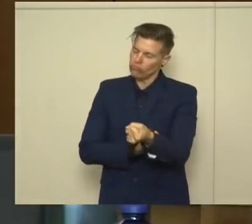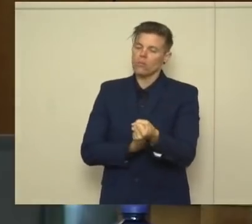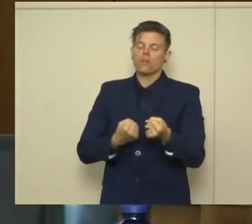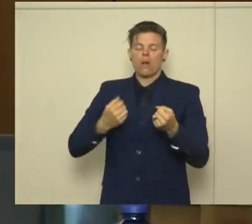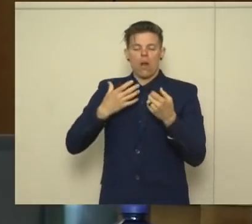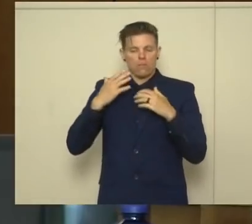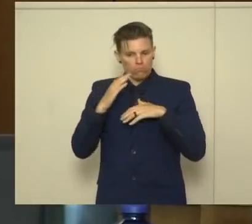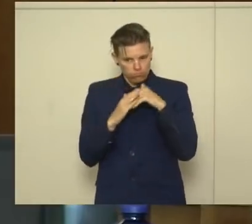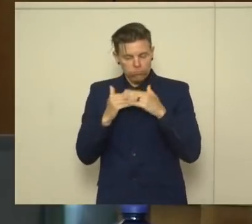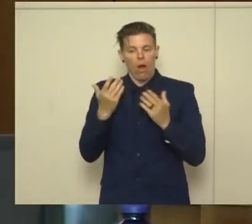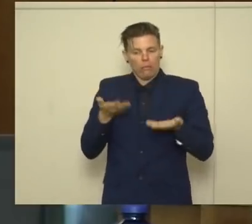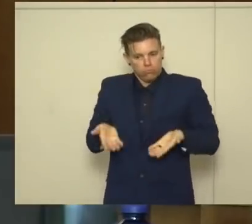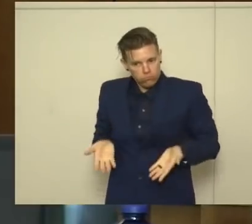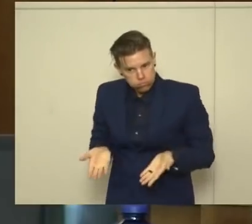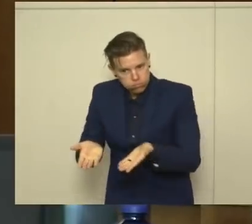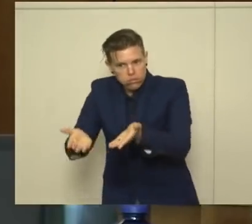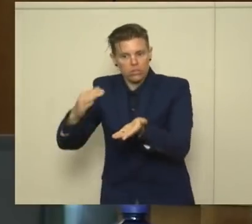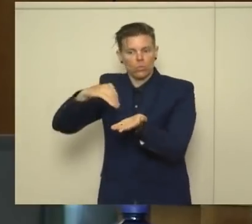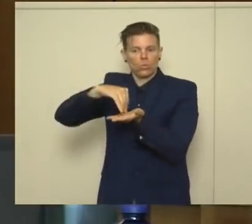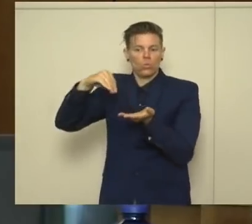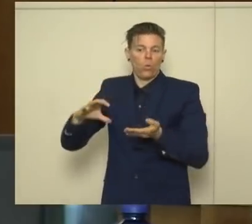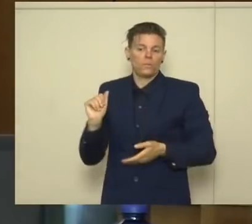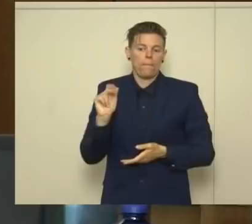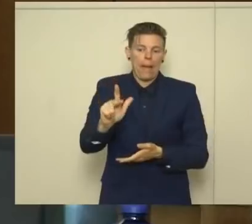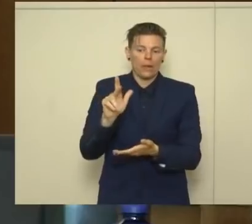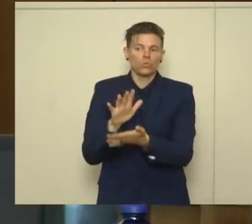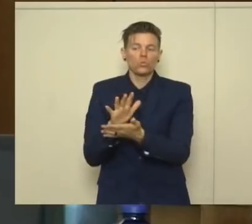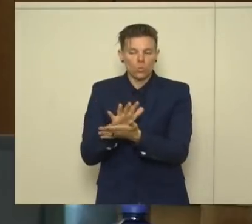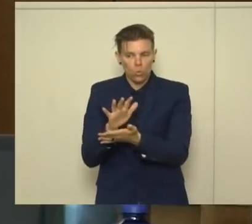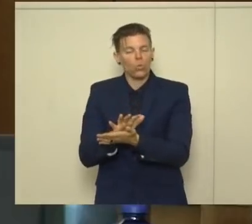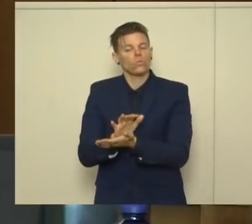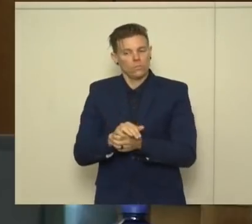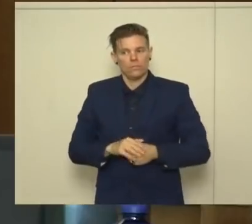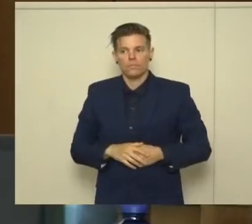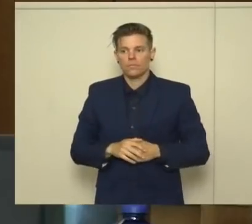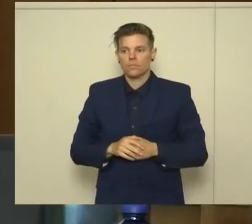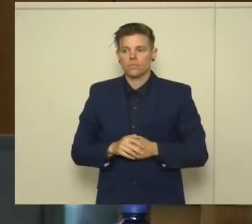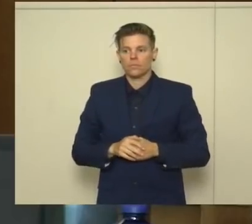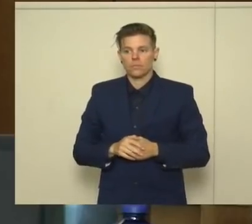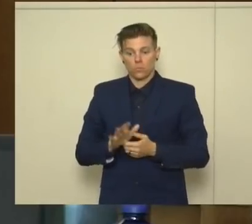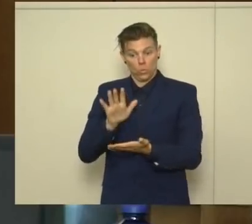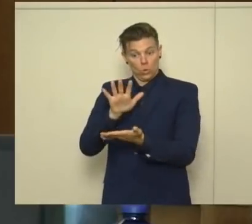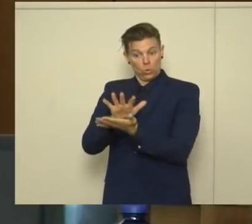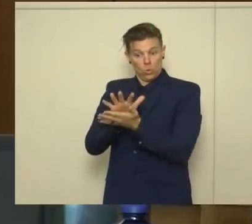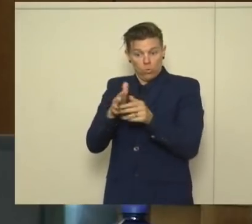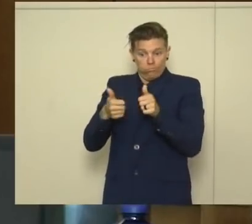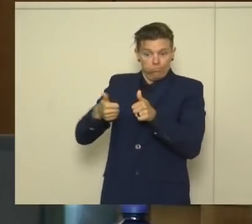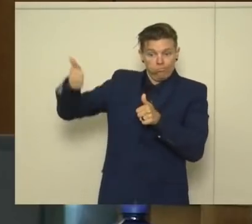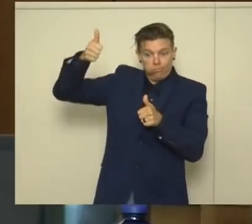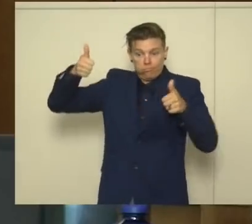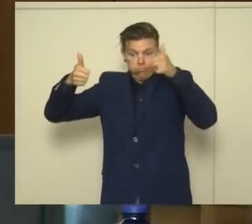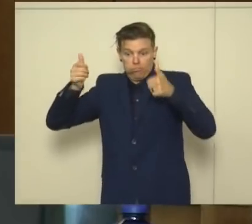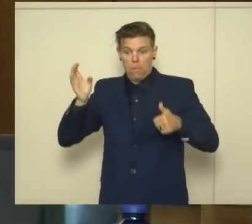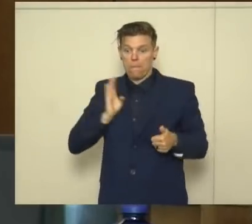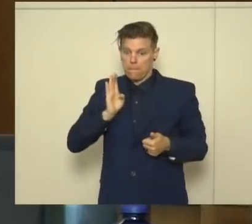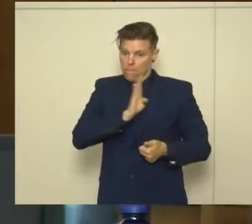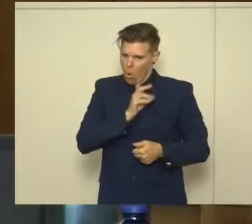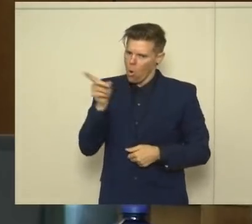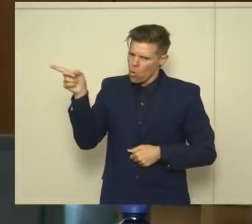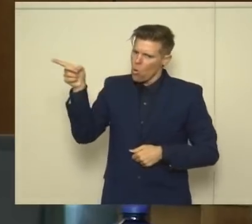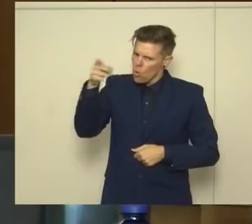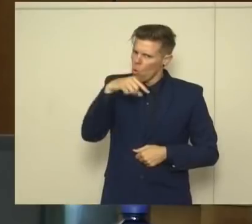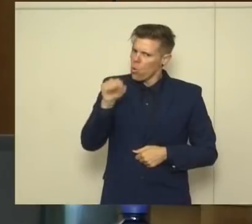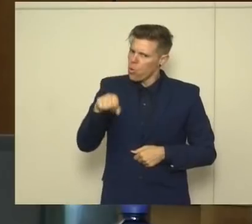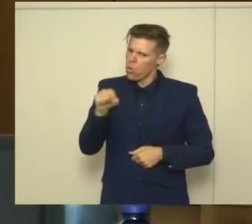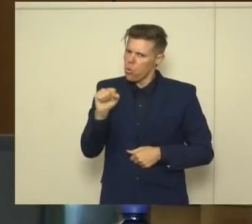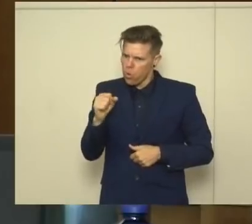work. And like the governor said, our school board members are in incredibly tough positions. Our superintendents are in incredibly tough